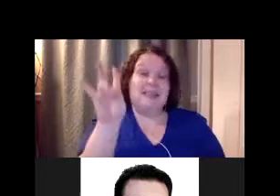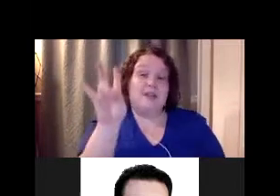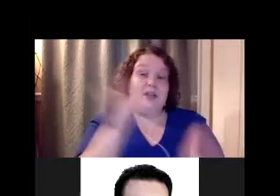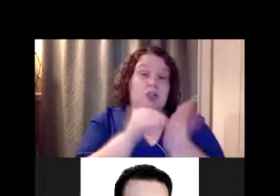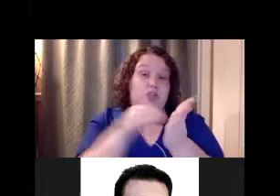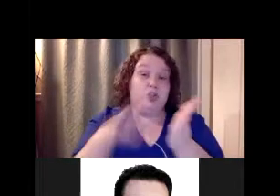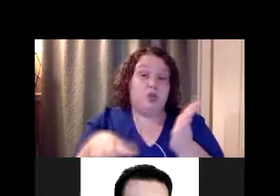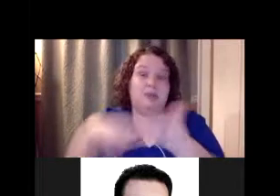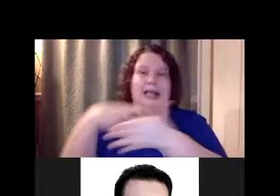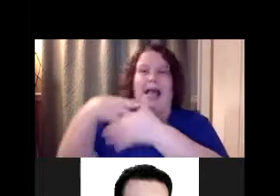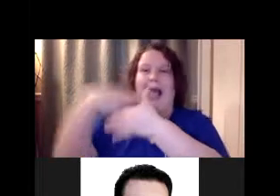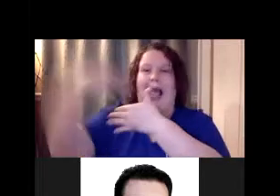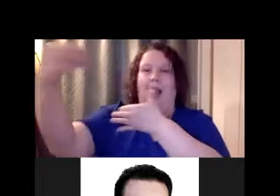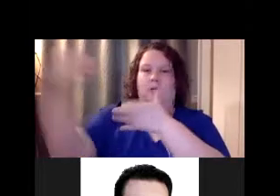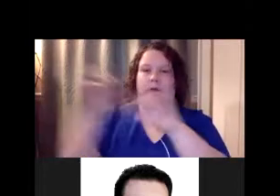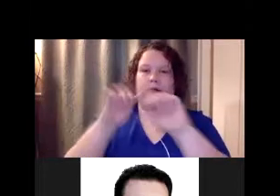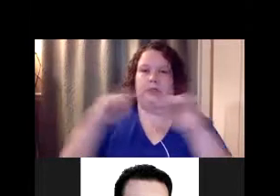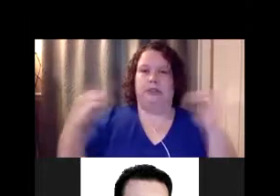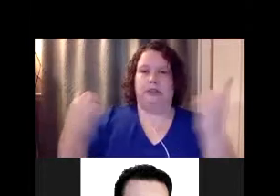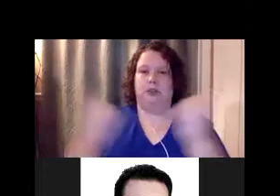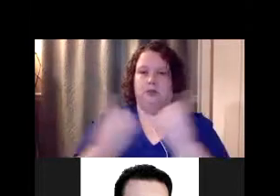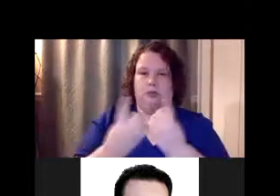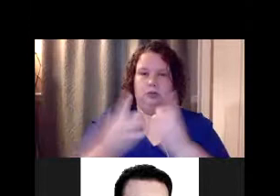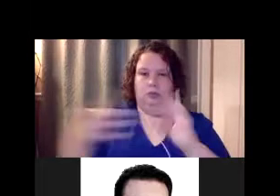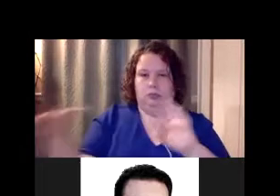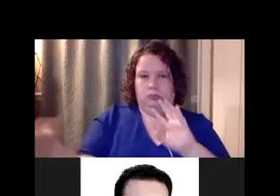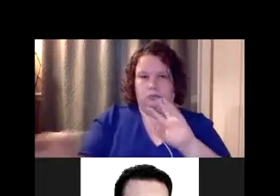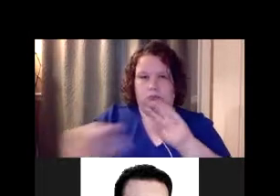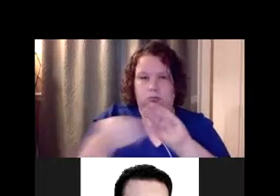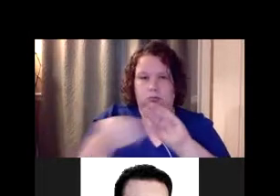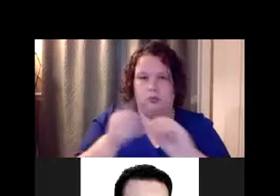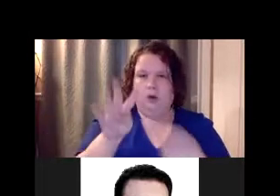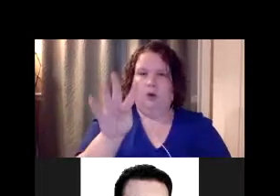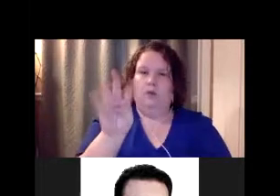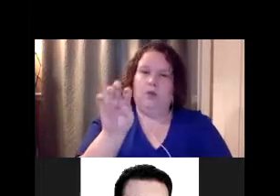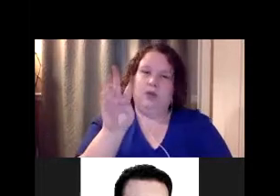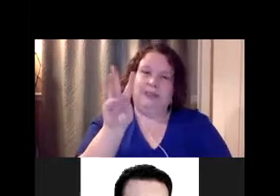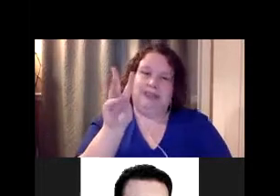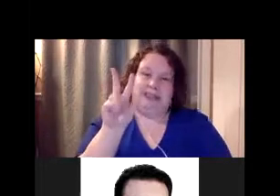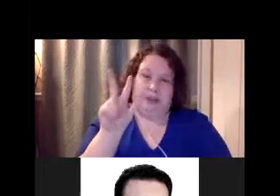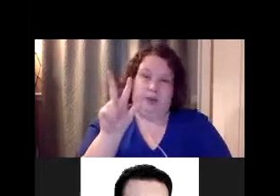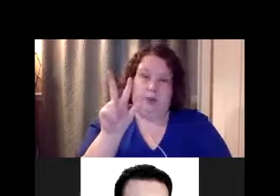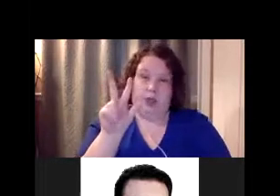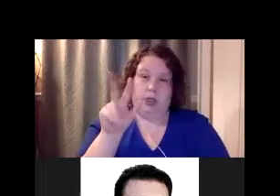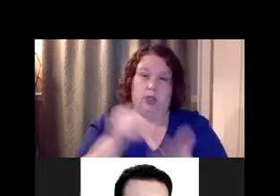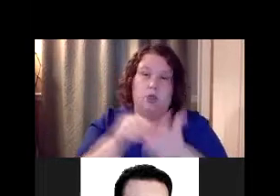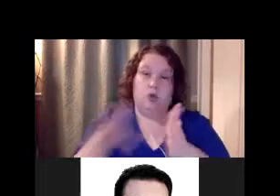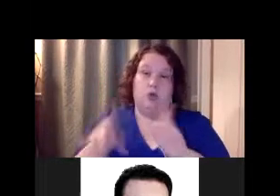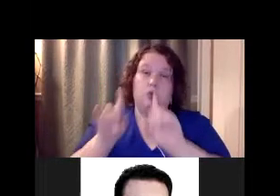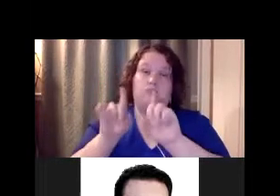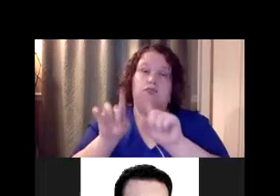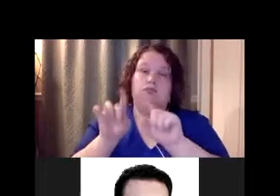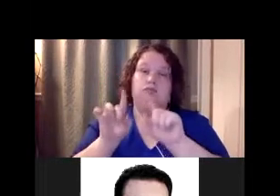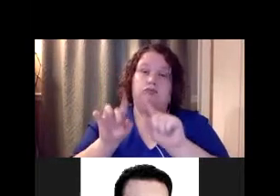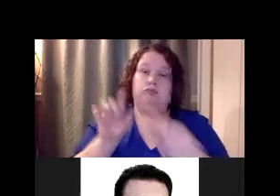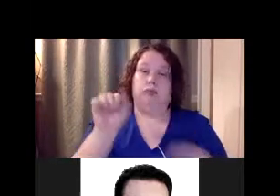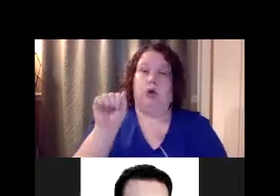of about 463 students that are attending Alta Vista Elementary School.